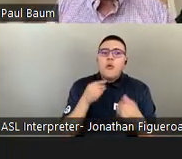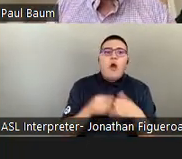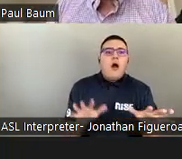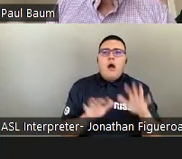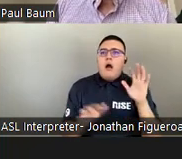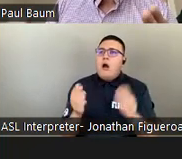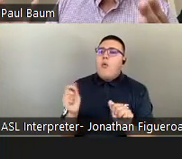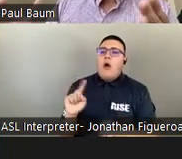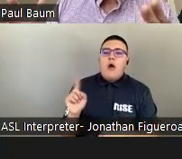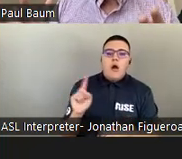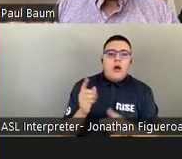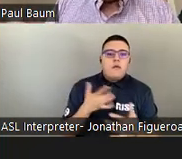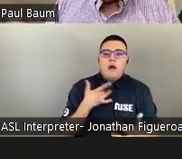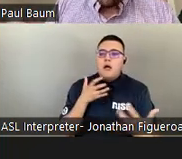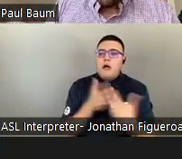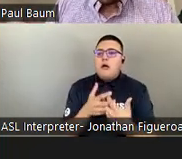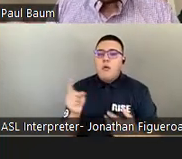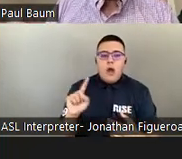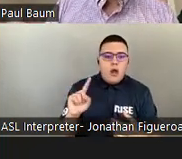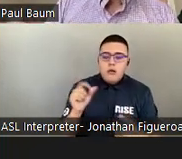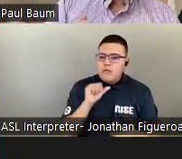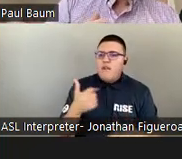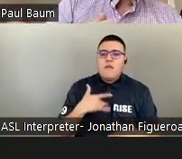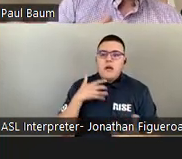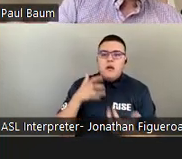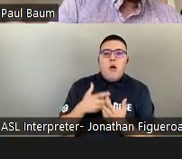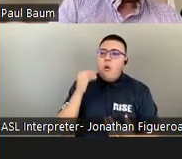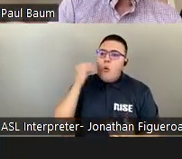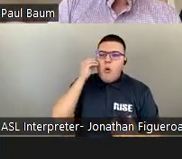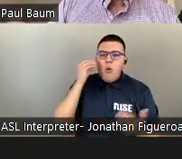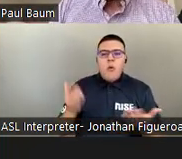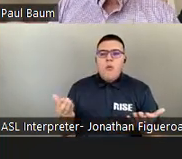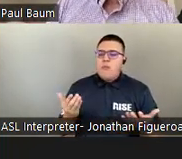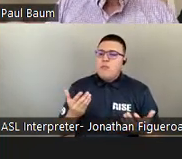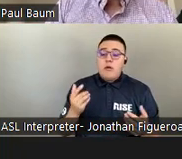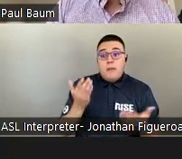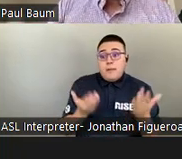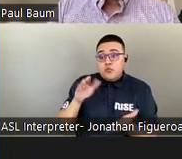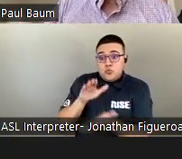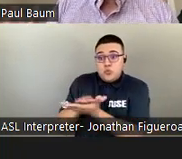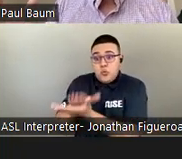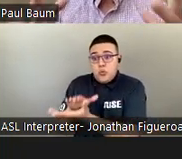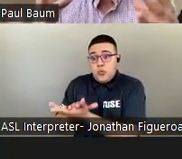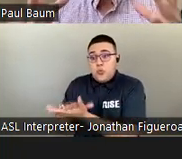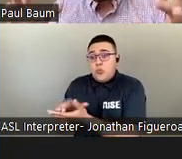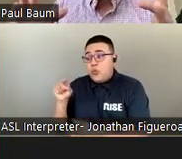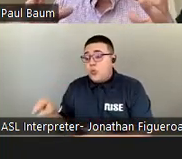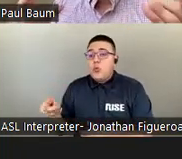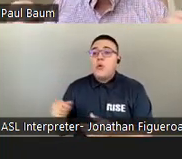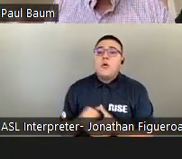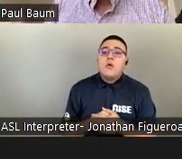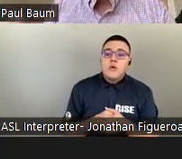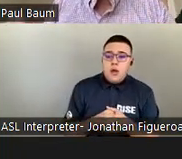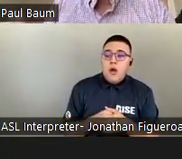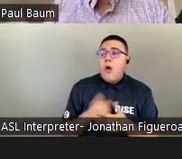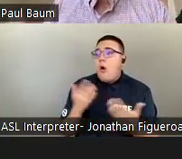reality of it is, if they're not at home, they're at school. If they're not at school, they're at home. That is typically their